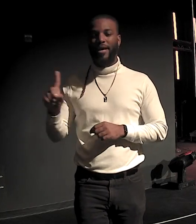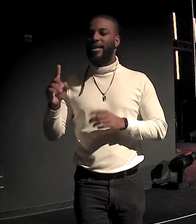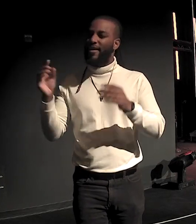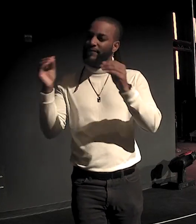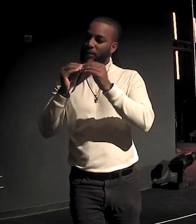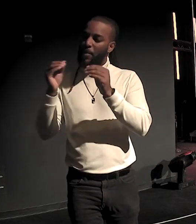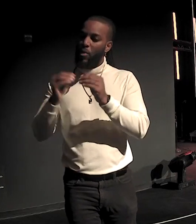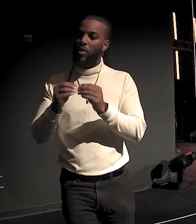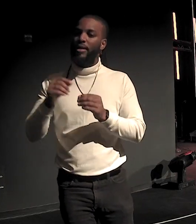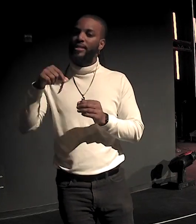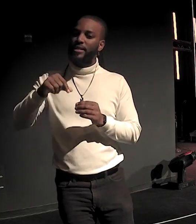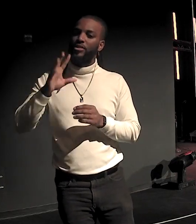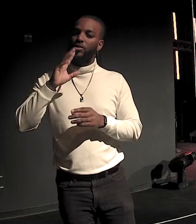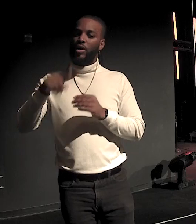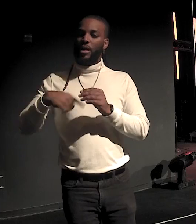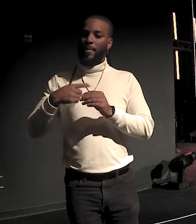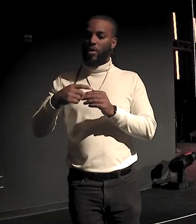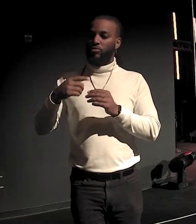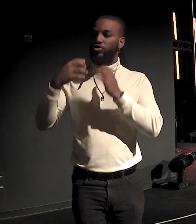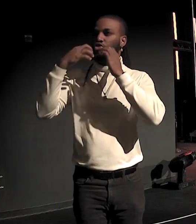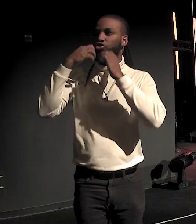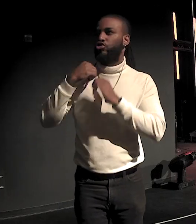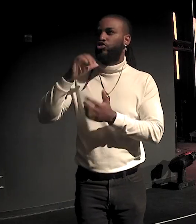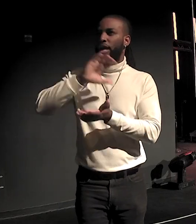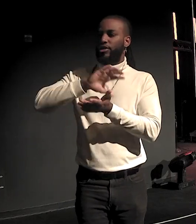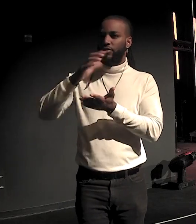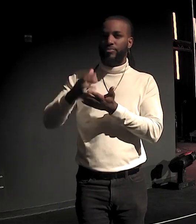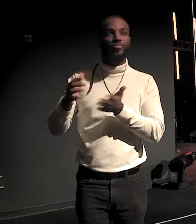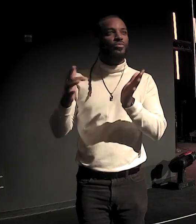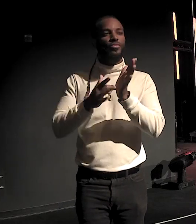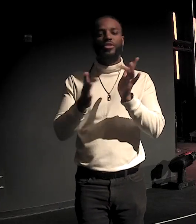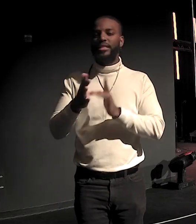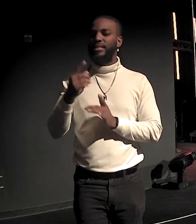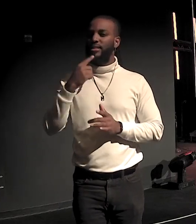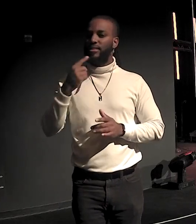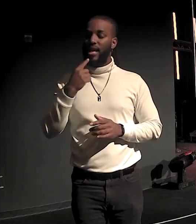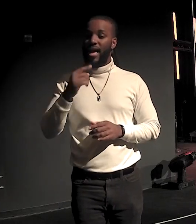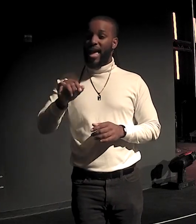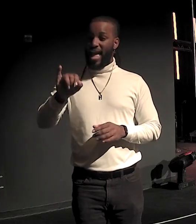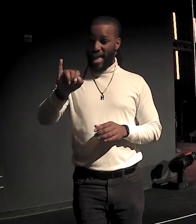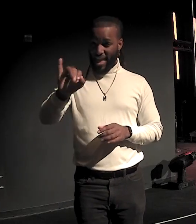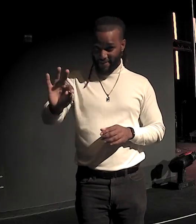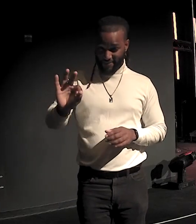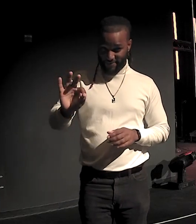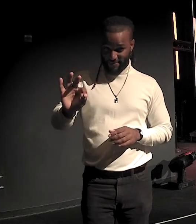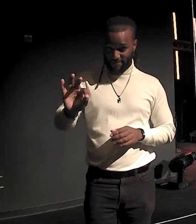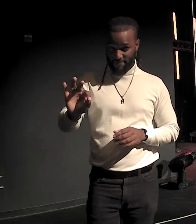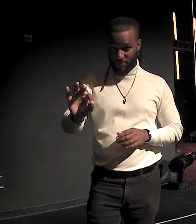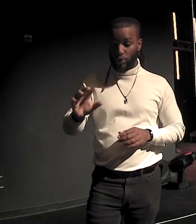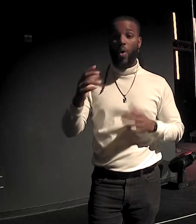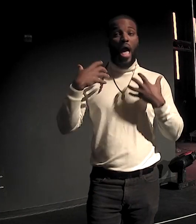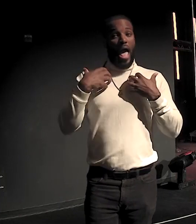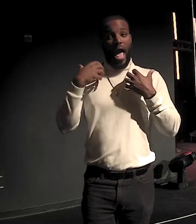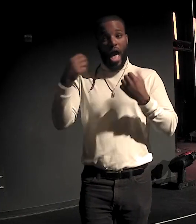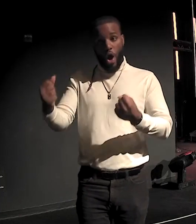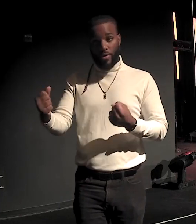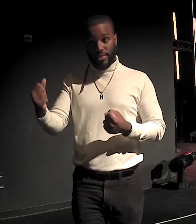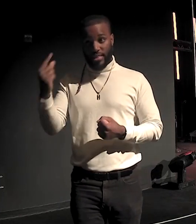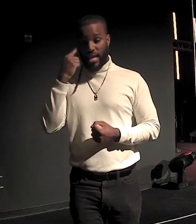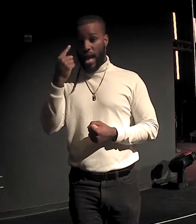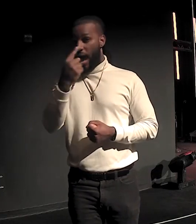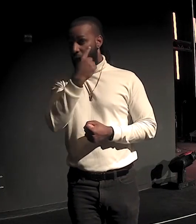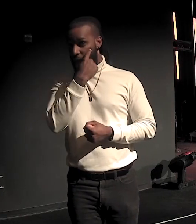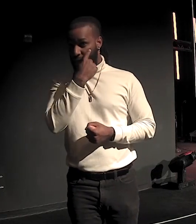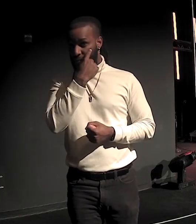the context of treasure. And what Jesus is saying, he's saying so healthy eyes